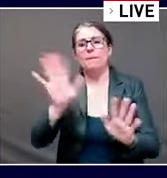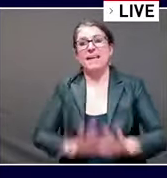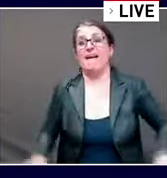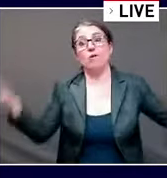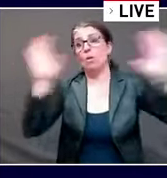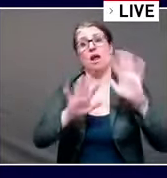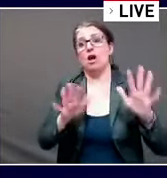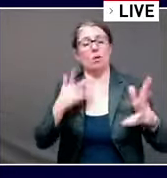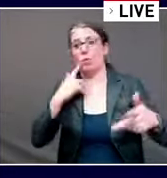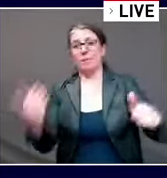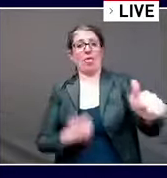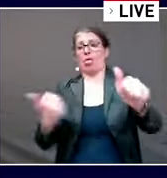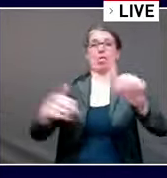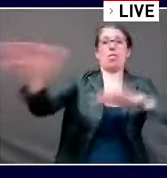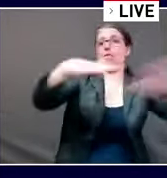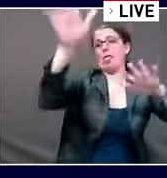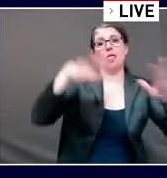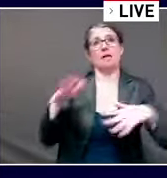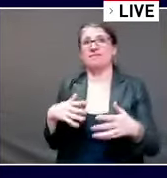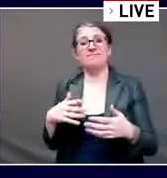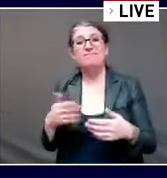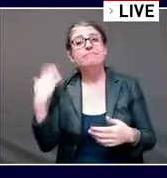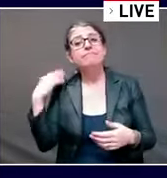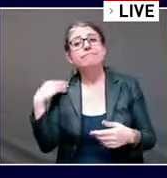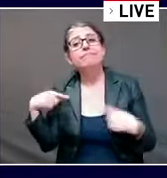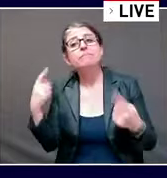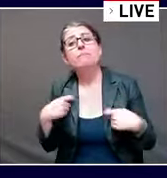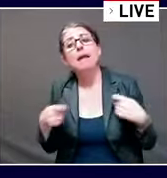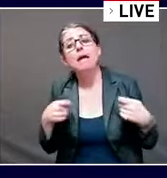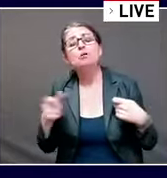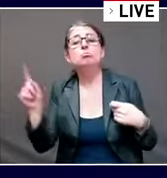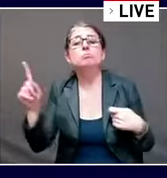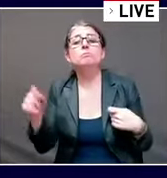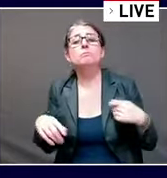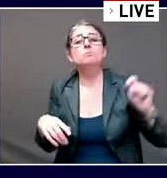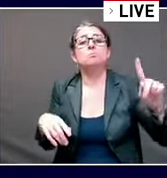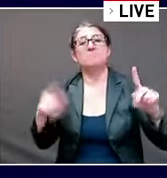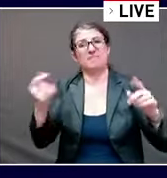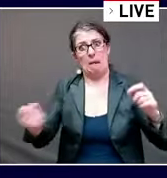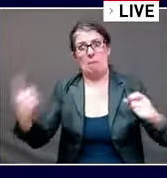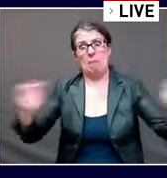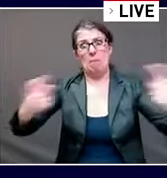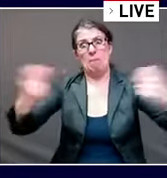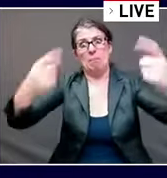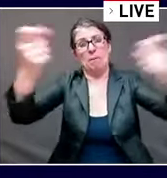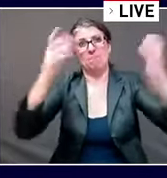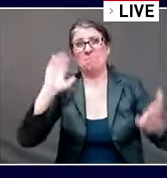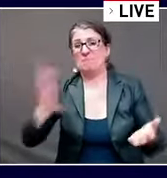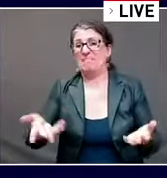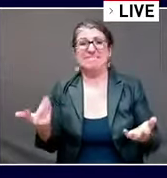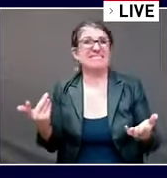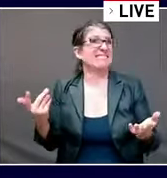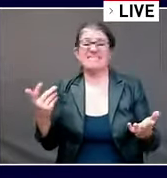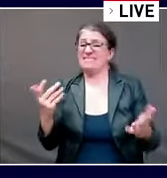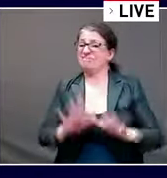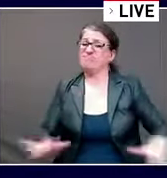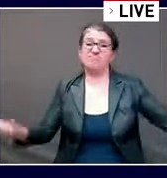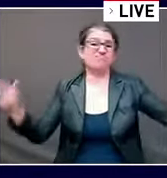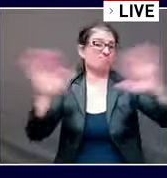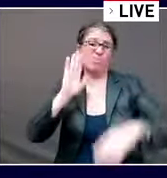know. But this is going to be happening everywhere. So the notion that a couple of cases somewhere will be,